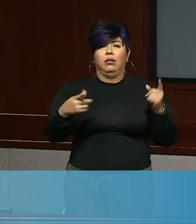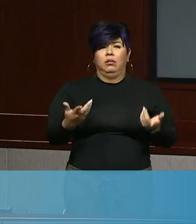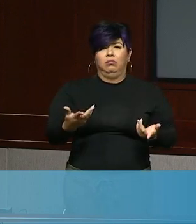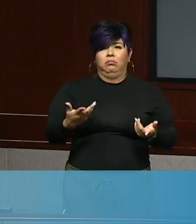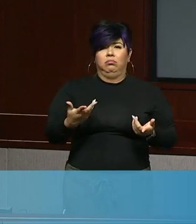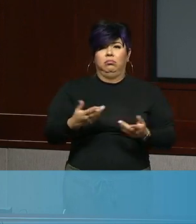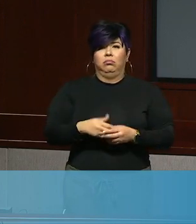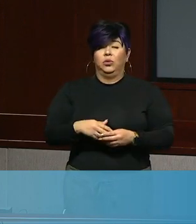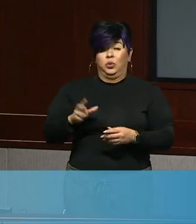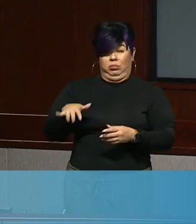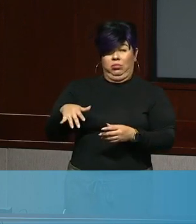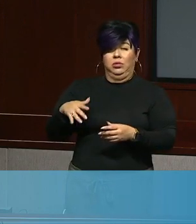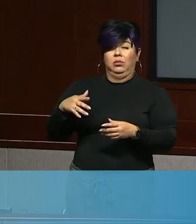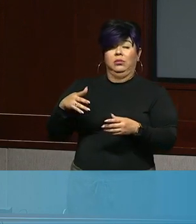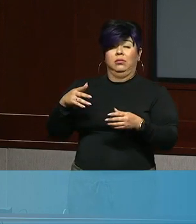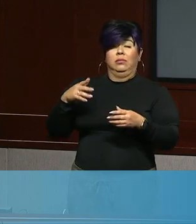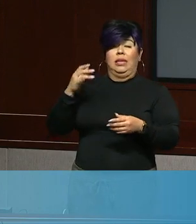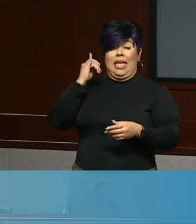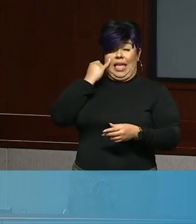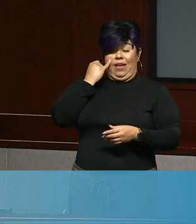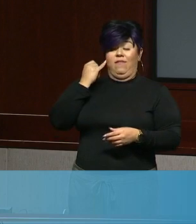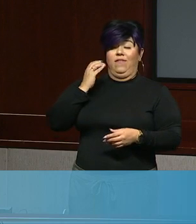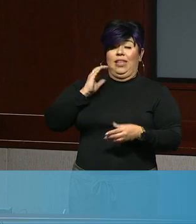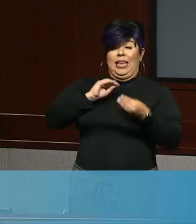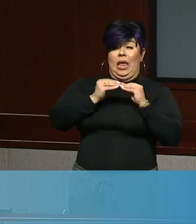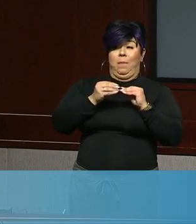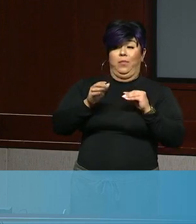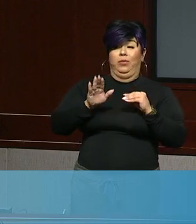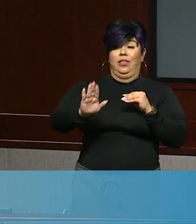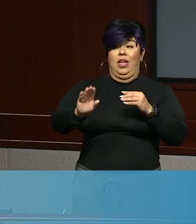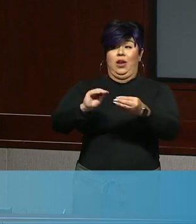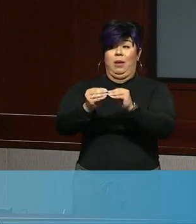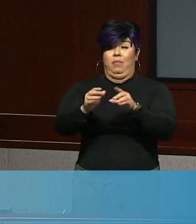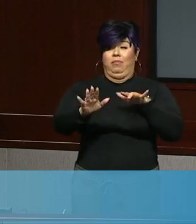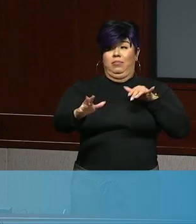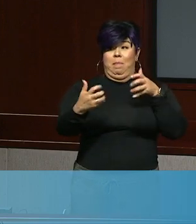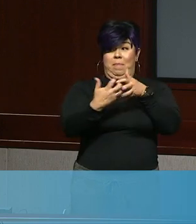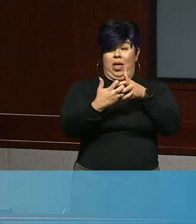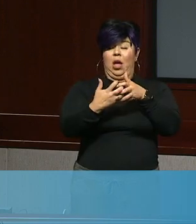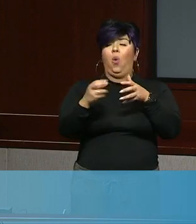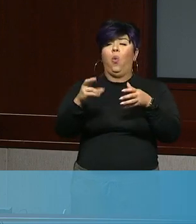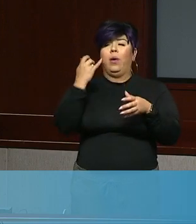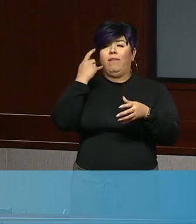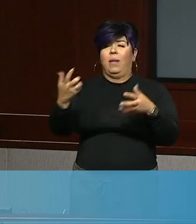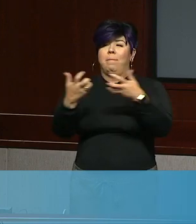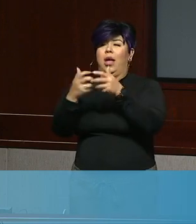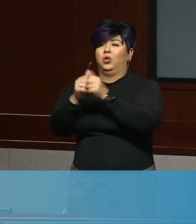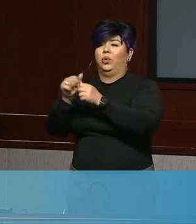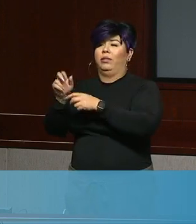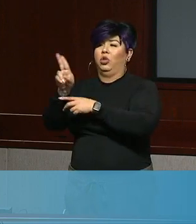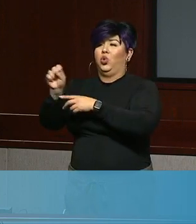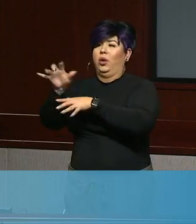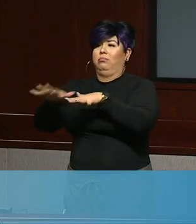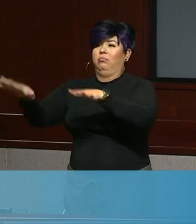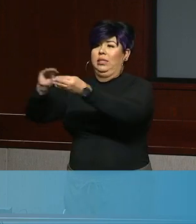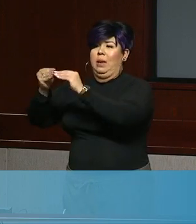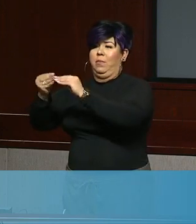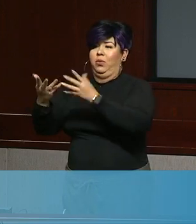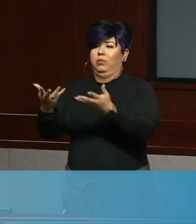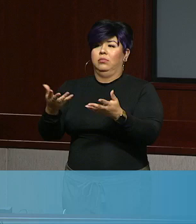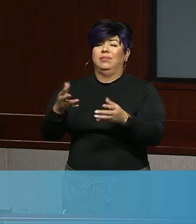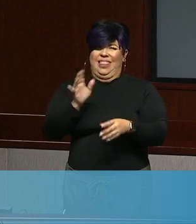what we expected, and if they're following a trend nationally, correct? Yeah. Okay, we'll